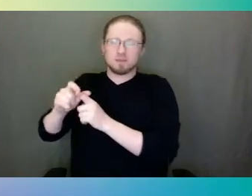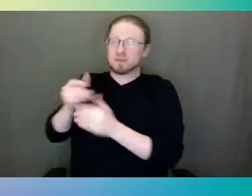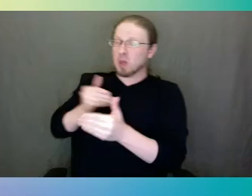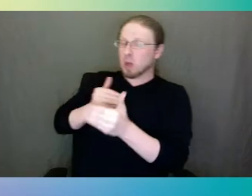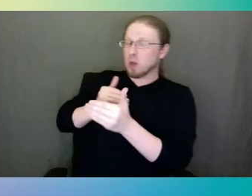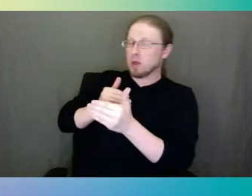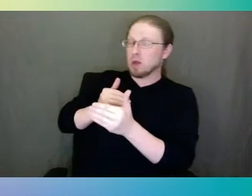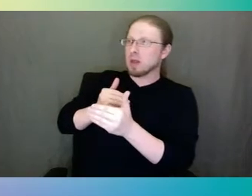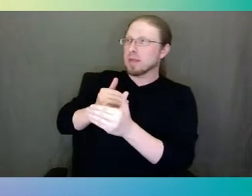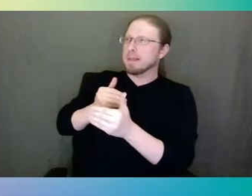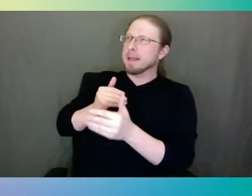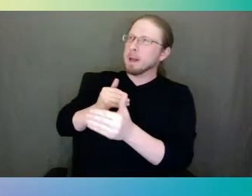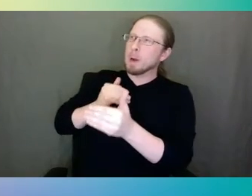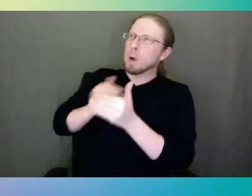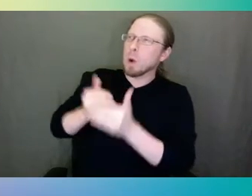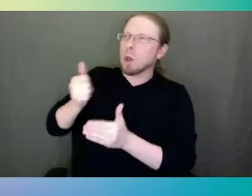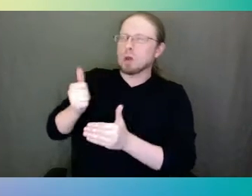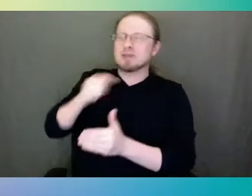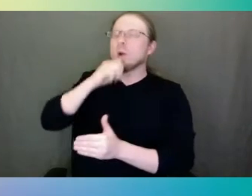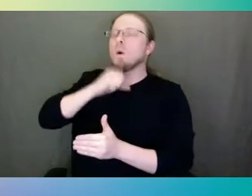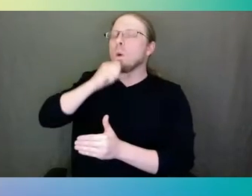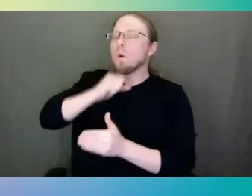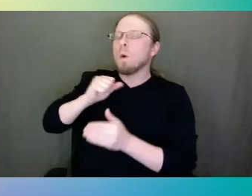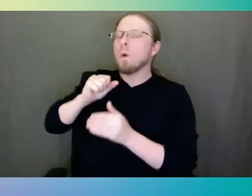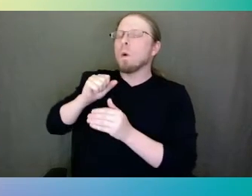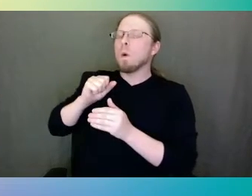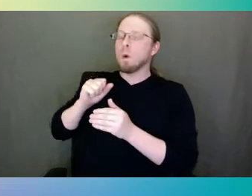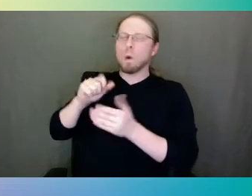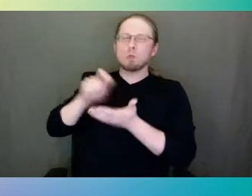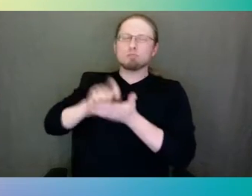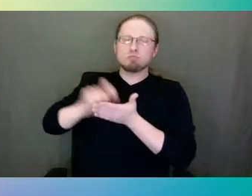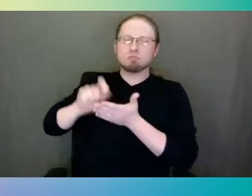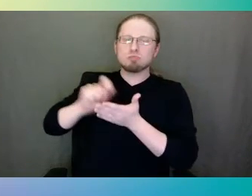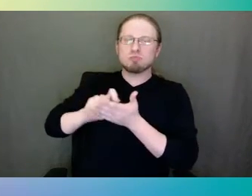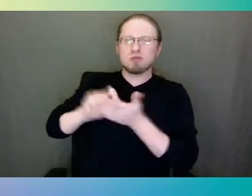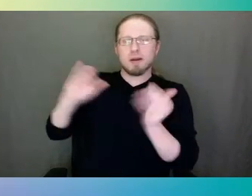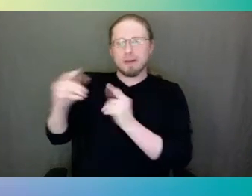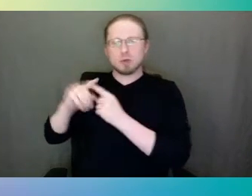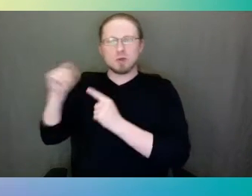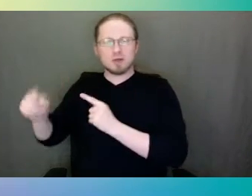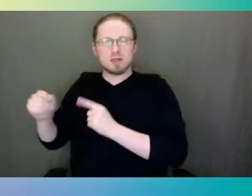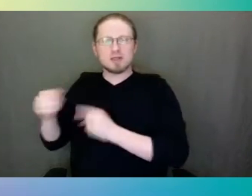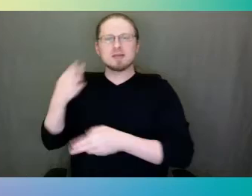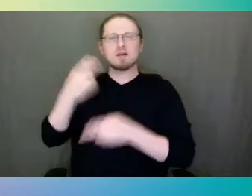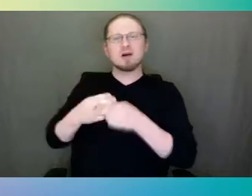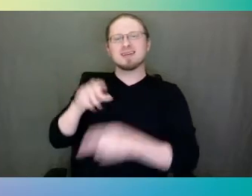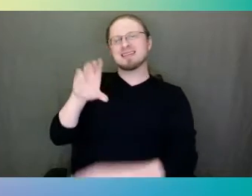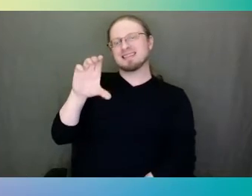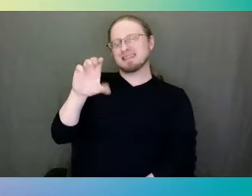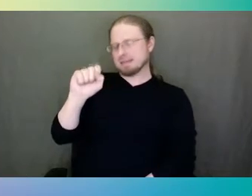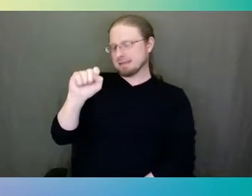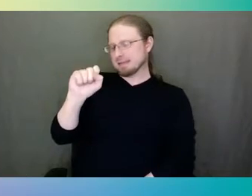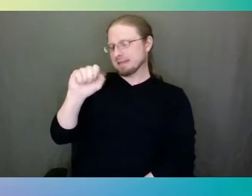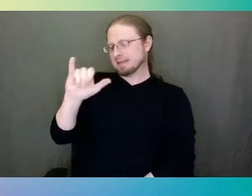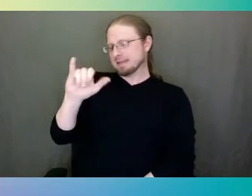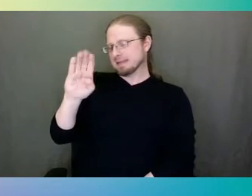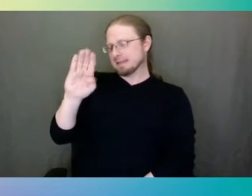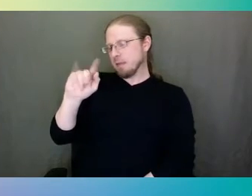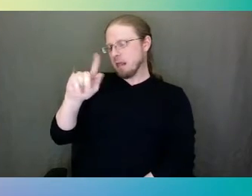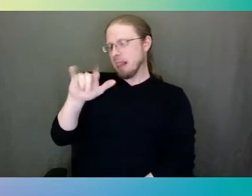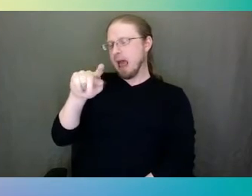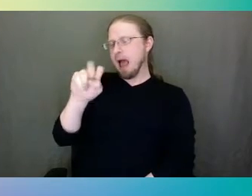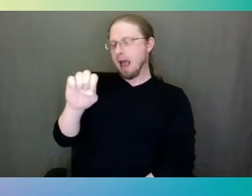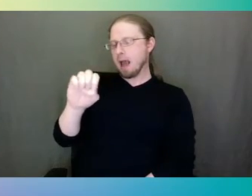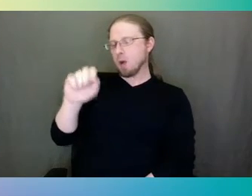Apostle Paul that contains the word arsenokoitai is the Sibylline Oracles from the 2nd century, just